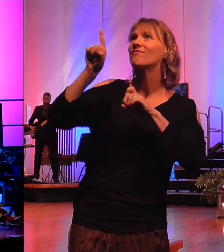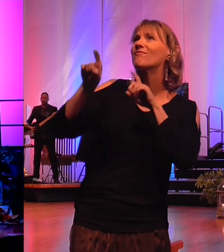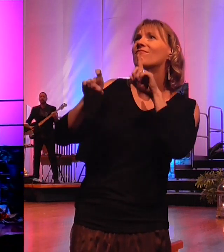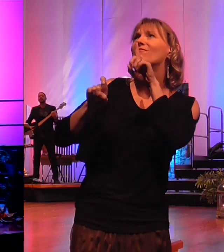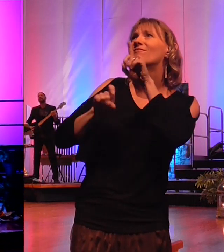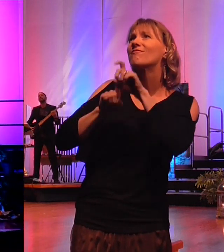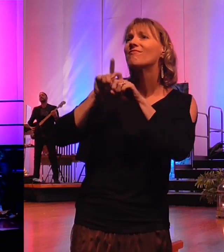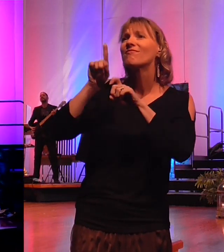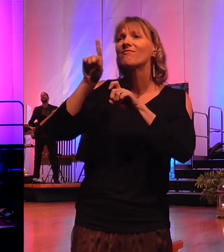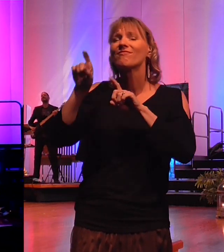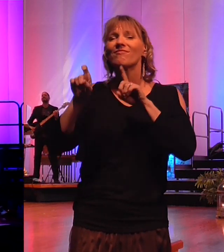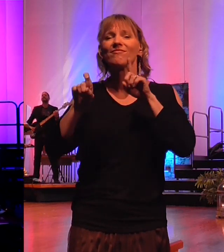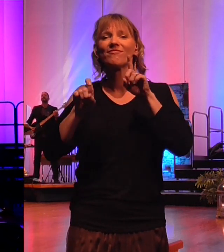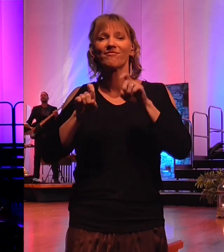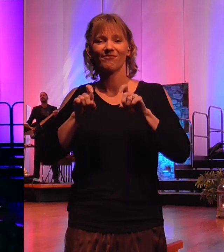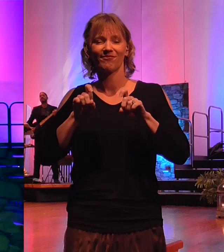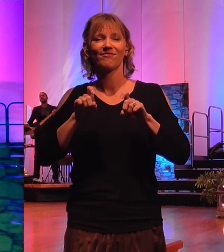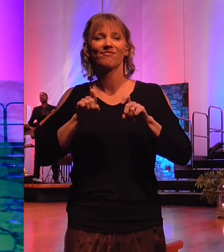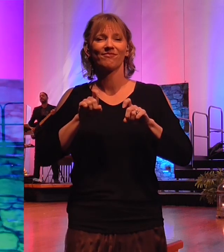maybe.